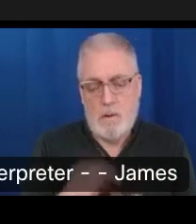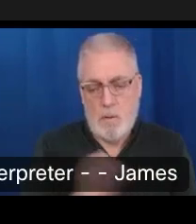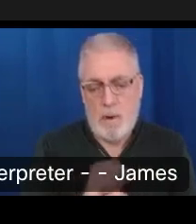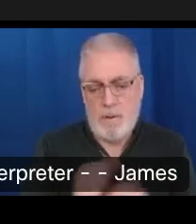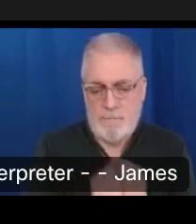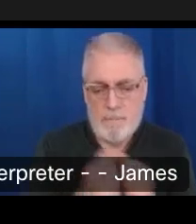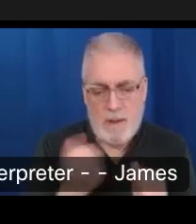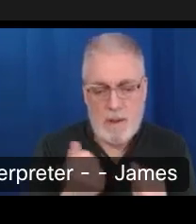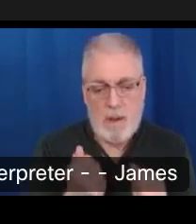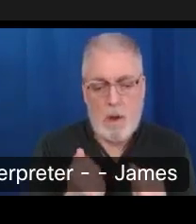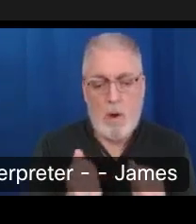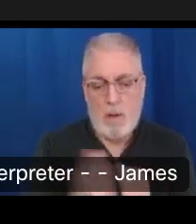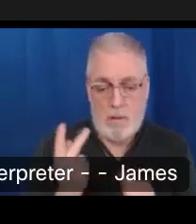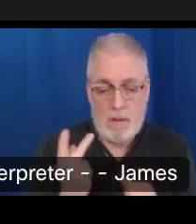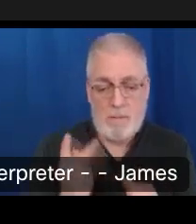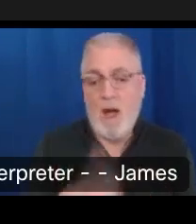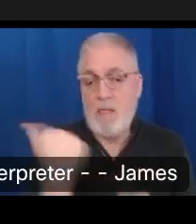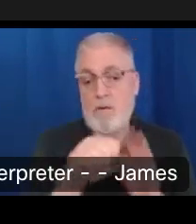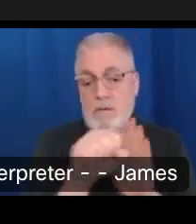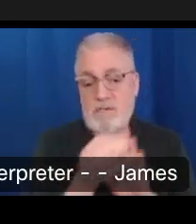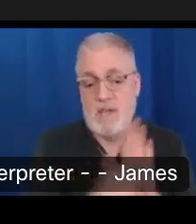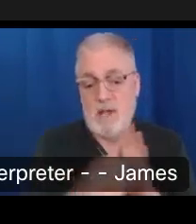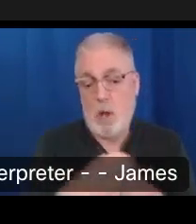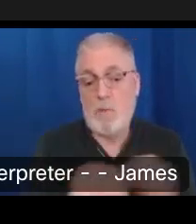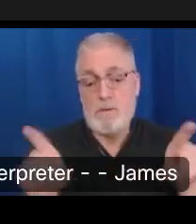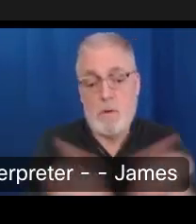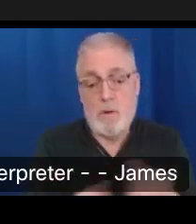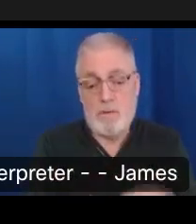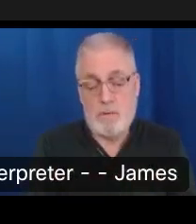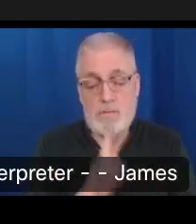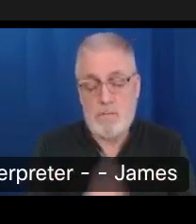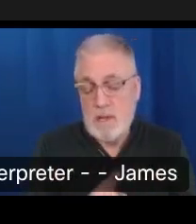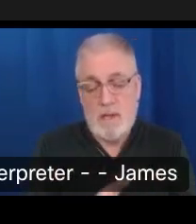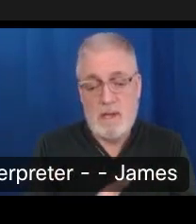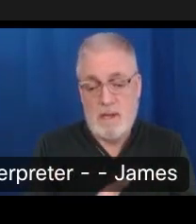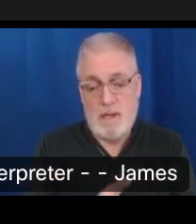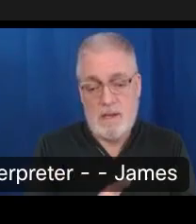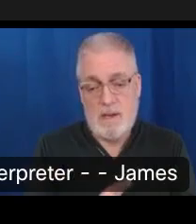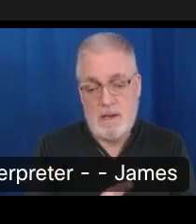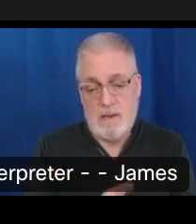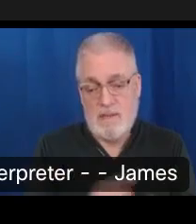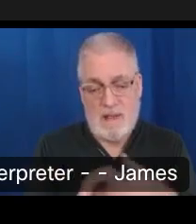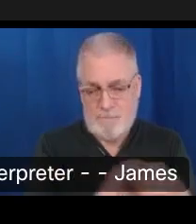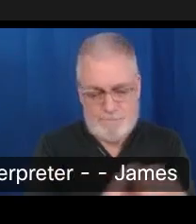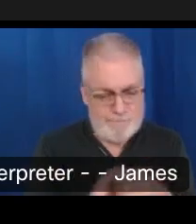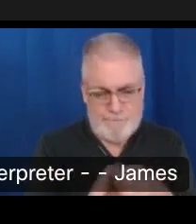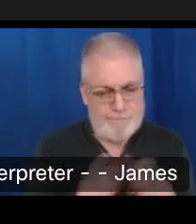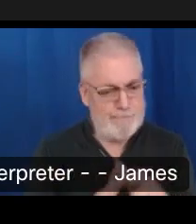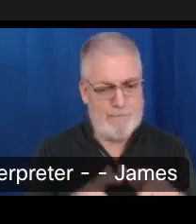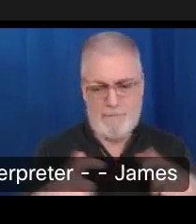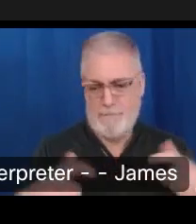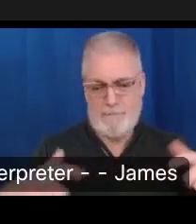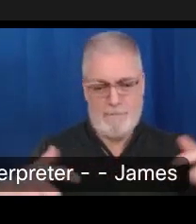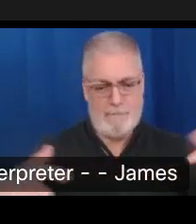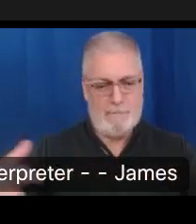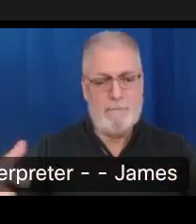state offices as well, is really dramatically expanding. So next slide, please.